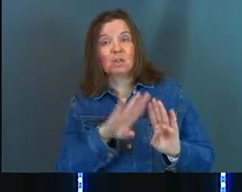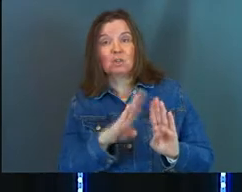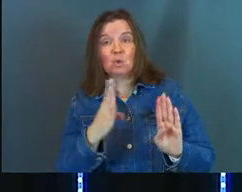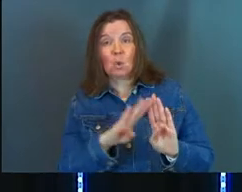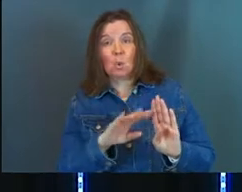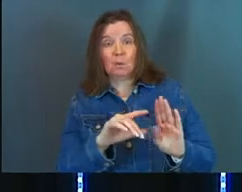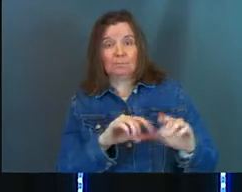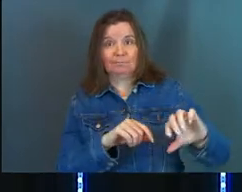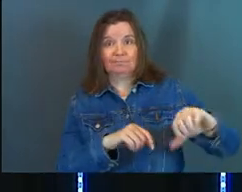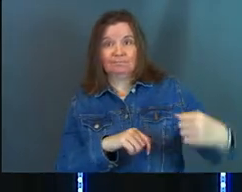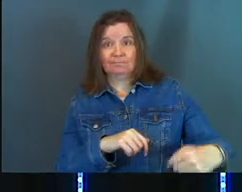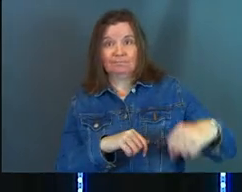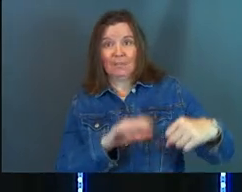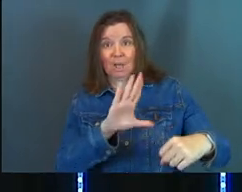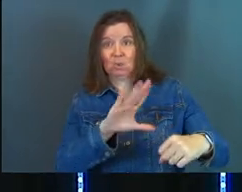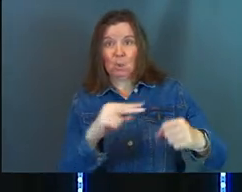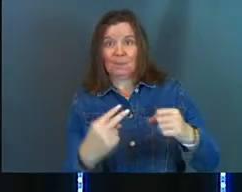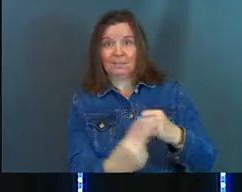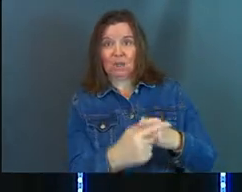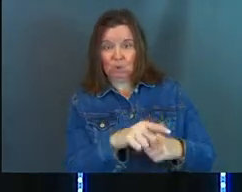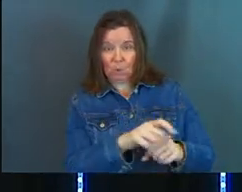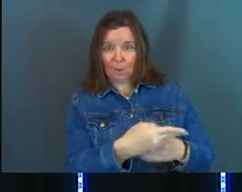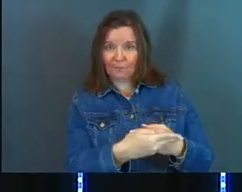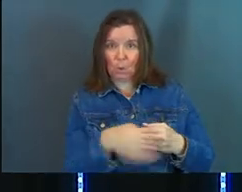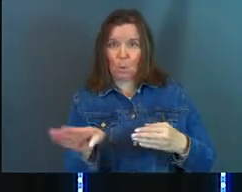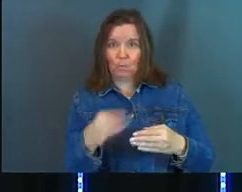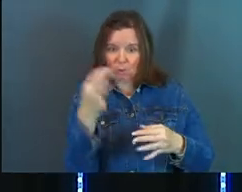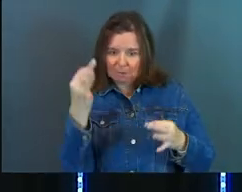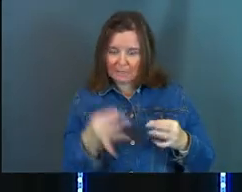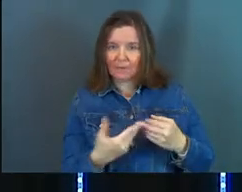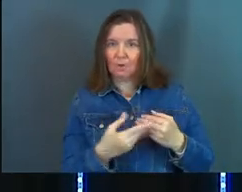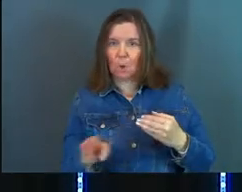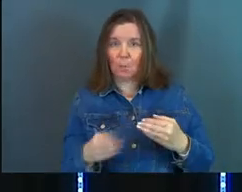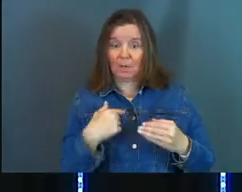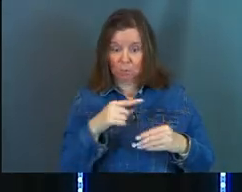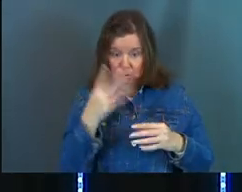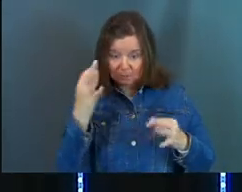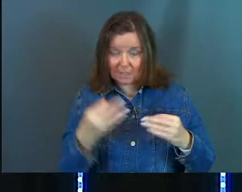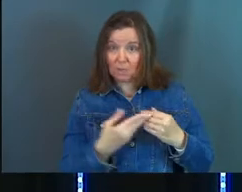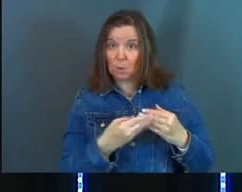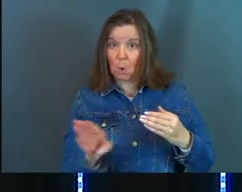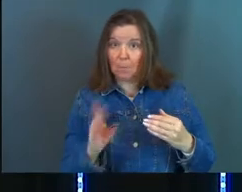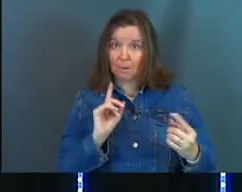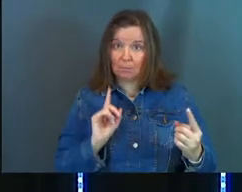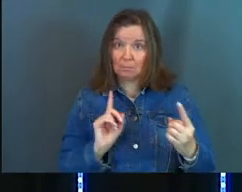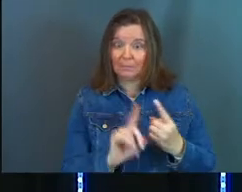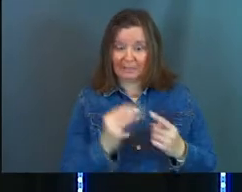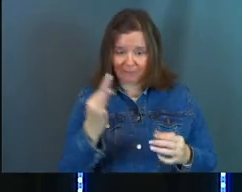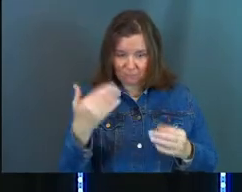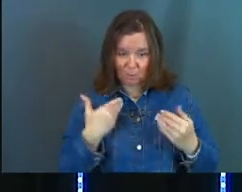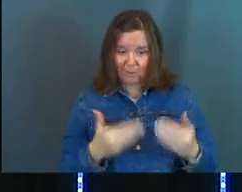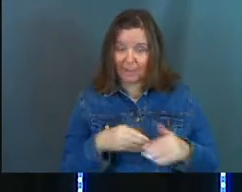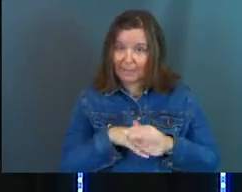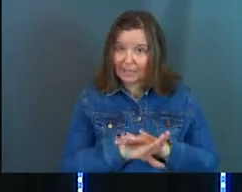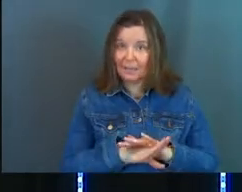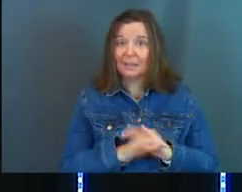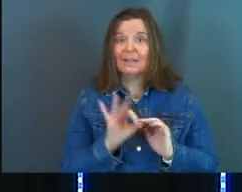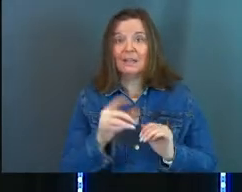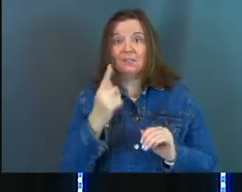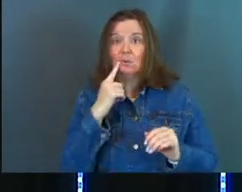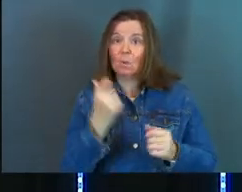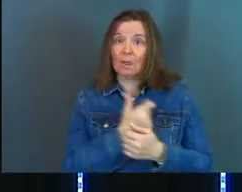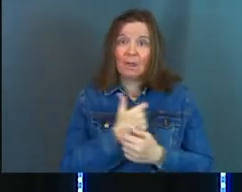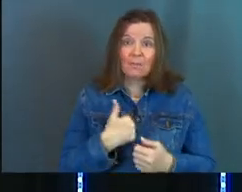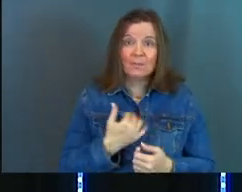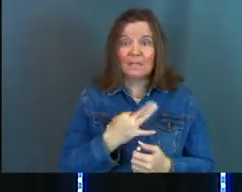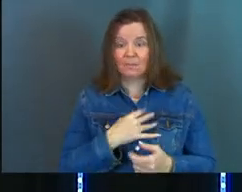door handle is on your side. You're the one who gets to choose. And when you choose, if you would let me in, if you would